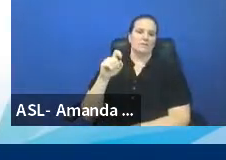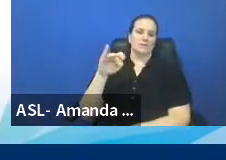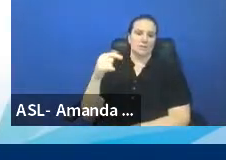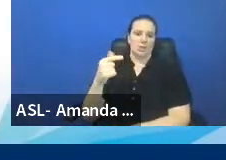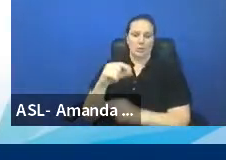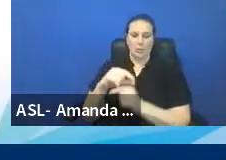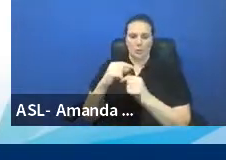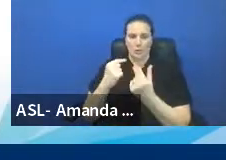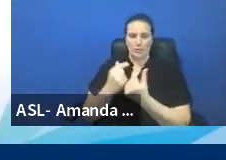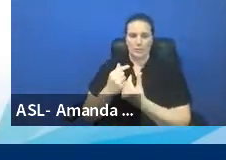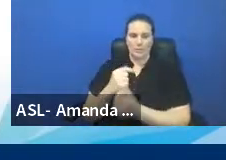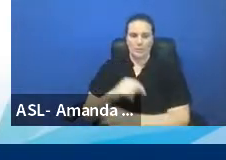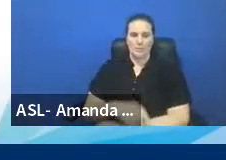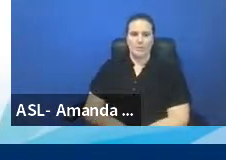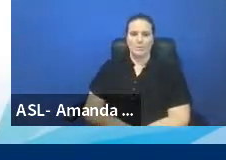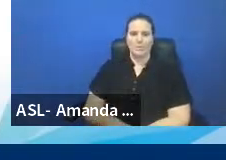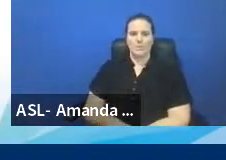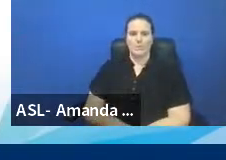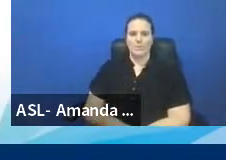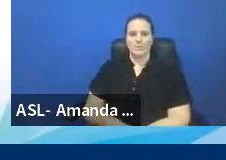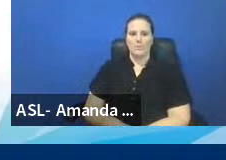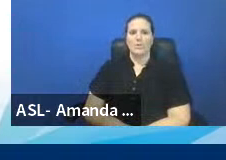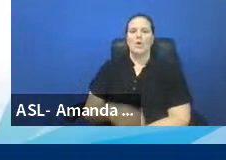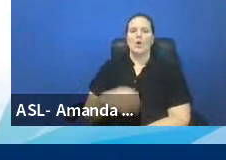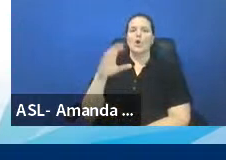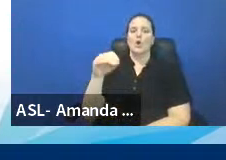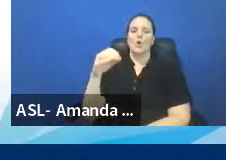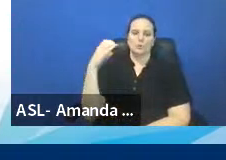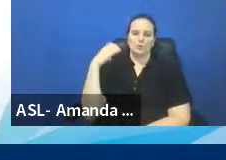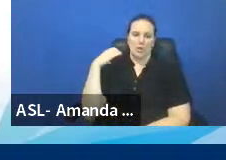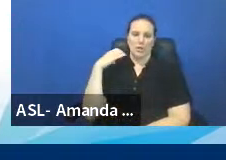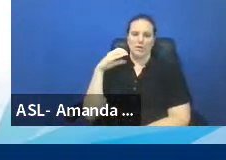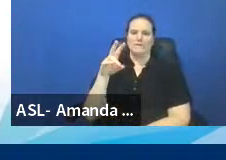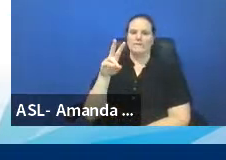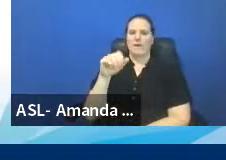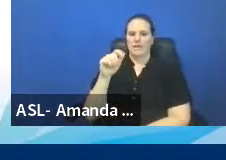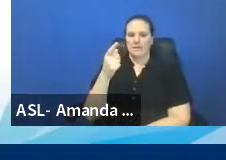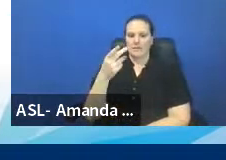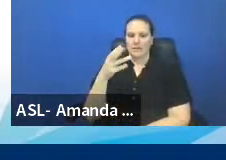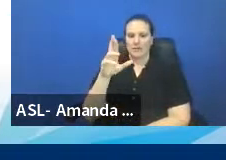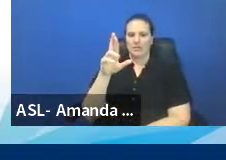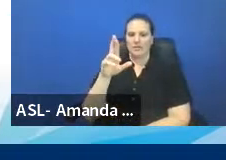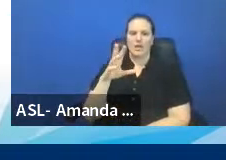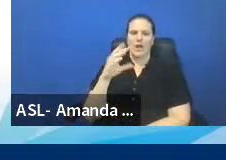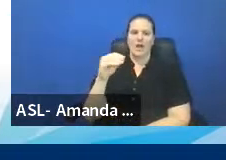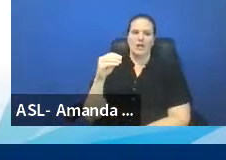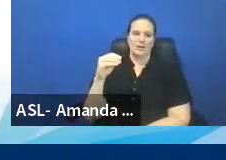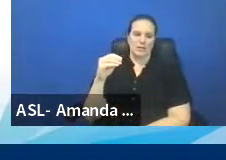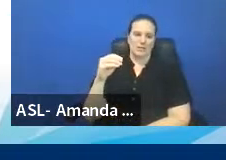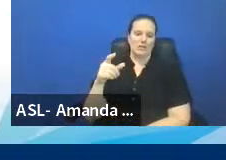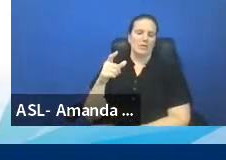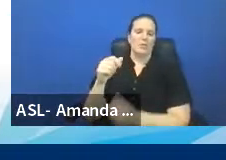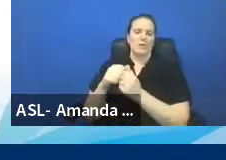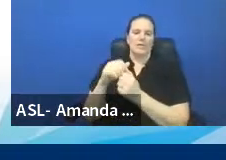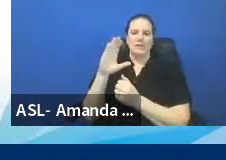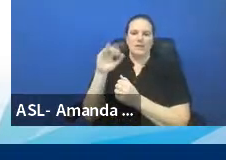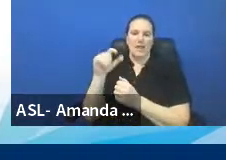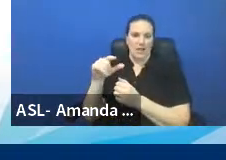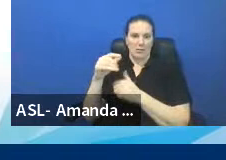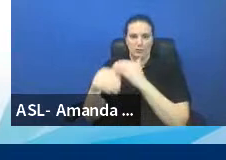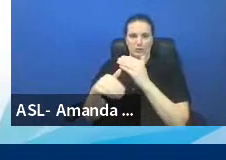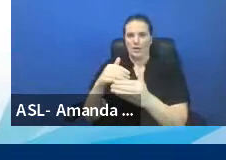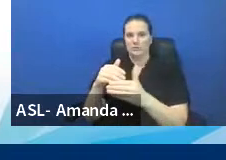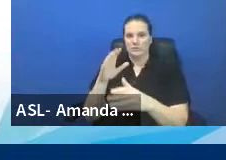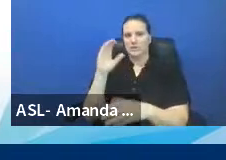have ongoing conversation with CAG along the trajectory of the process. So CAG will be very